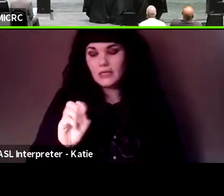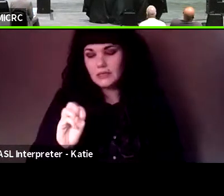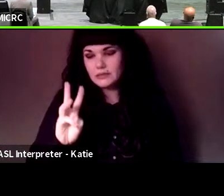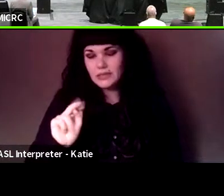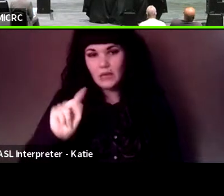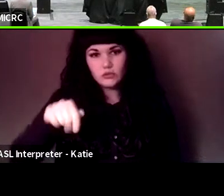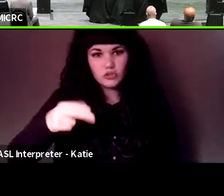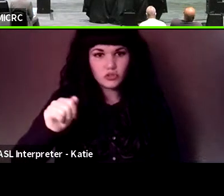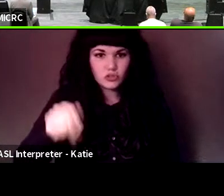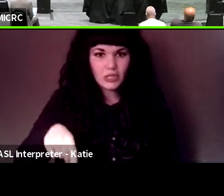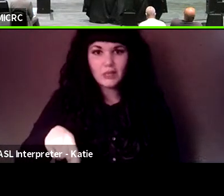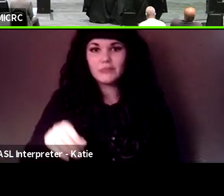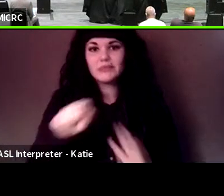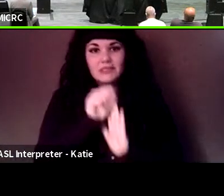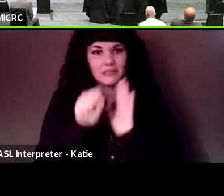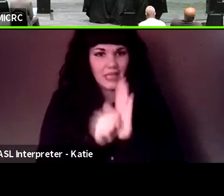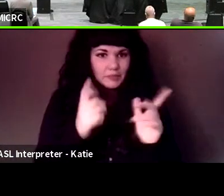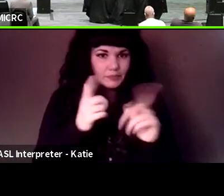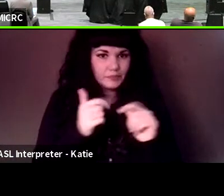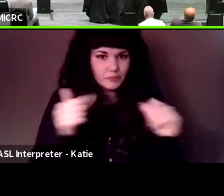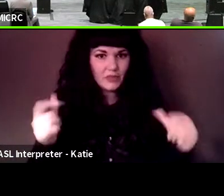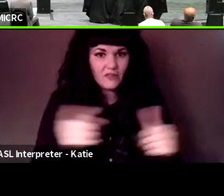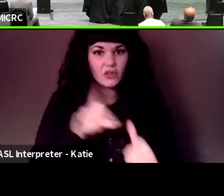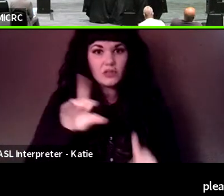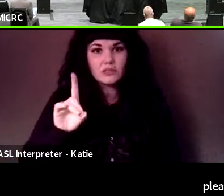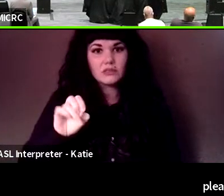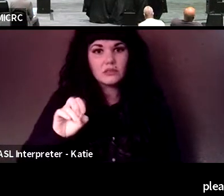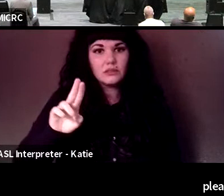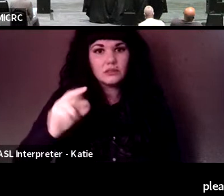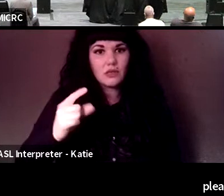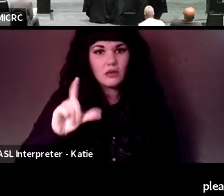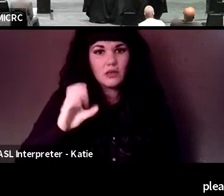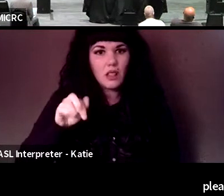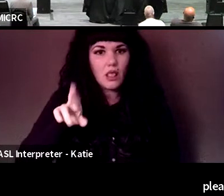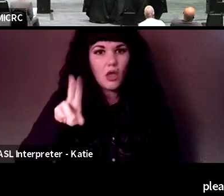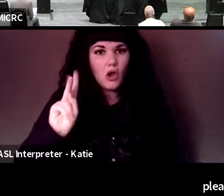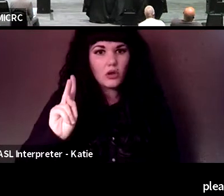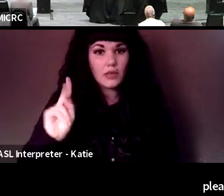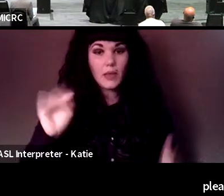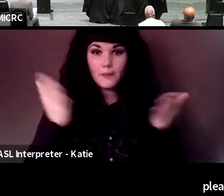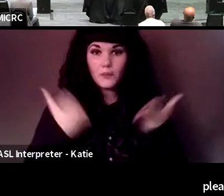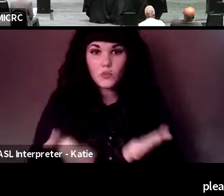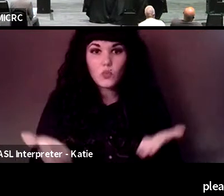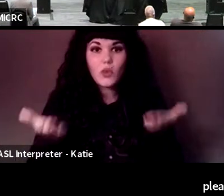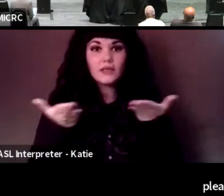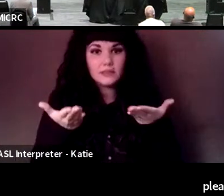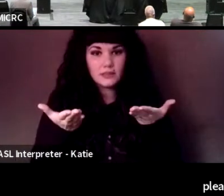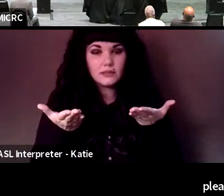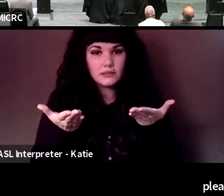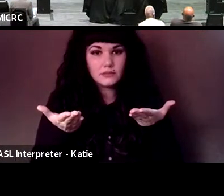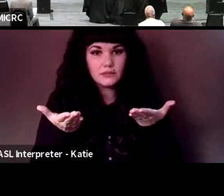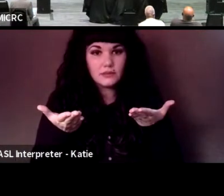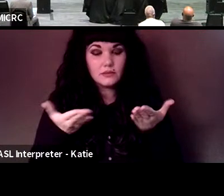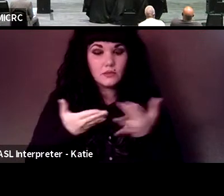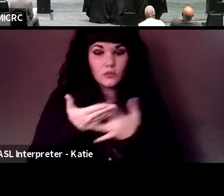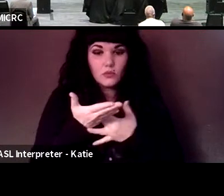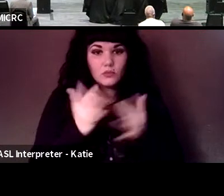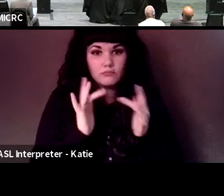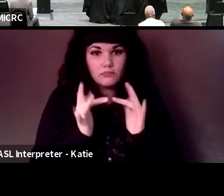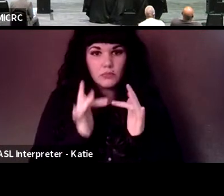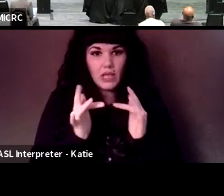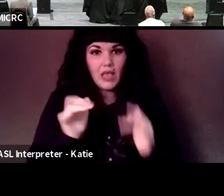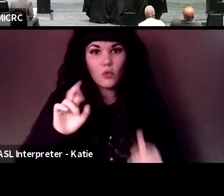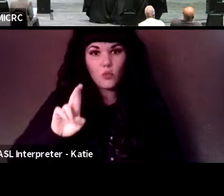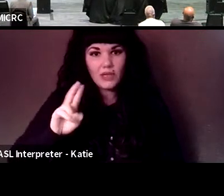are attending. I'll start with Doug Clark. Present. And I'm attending the meeting remotely from Rochester